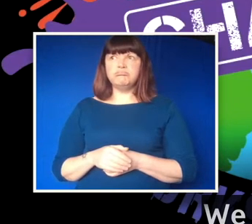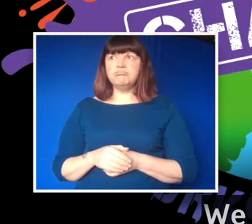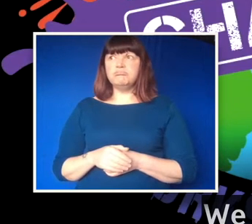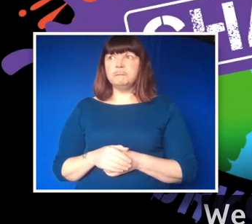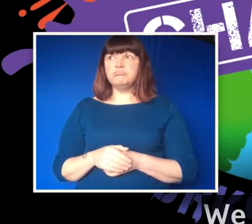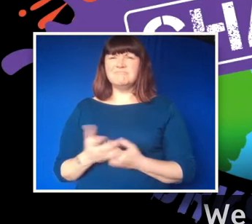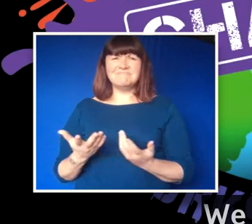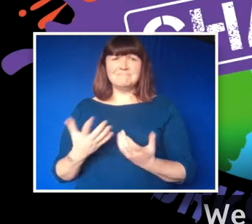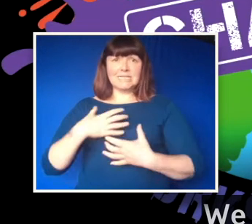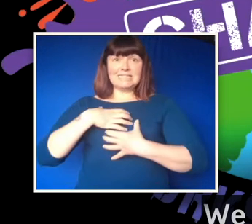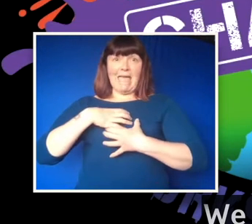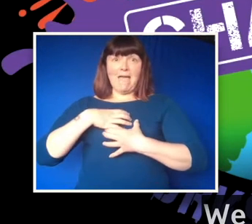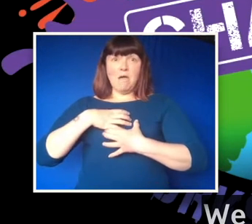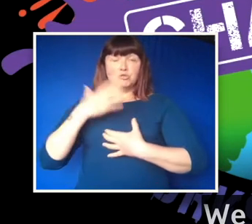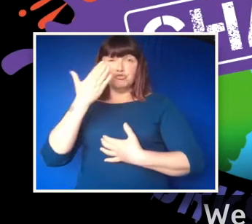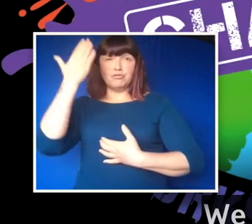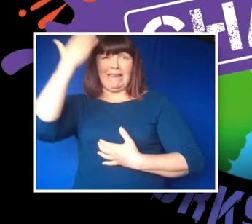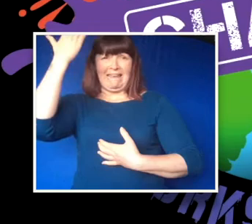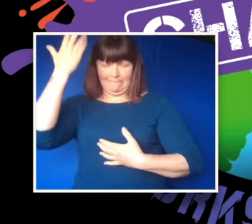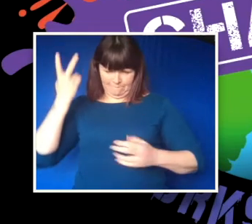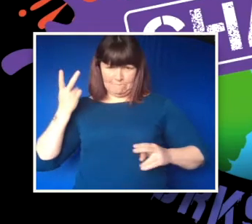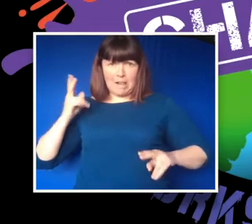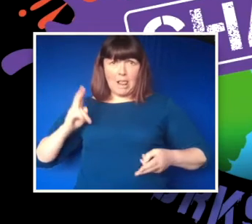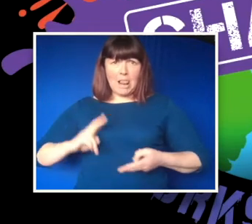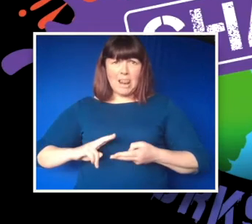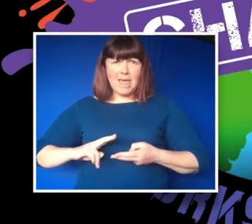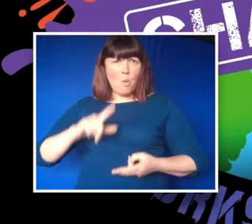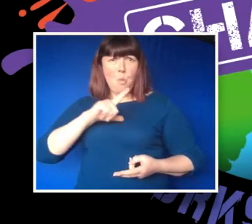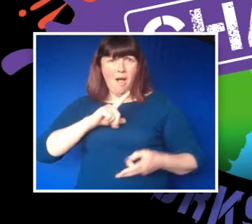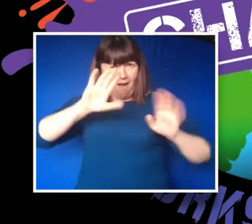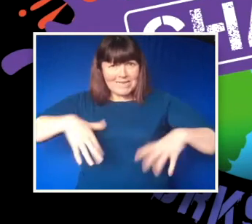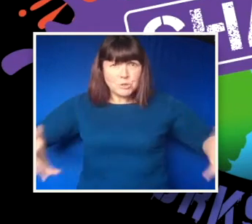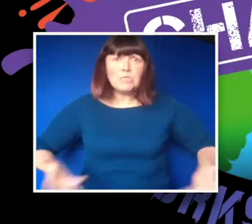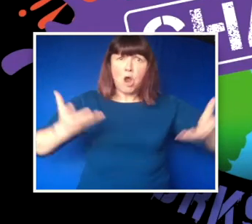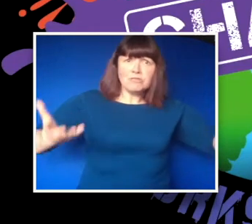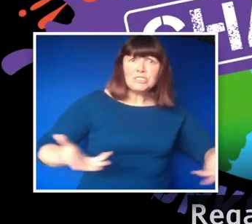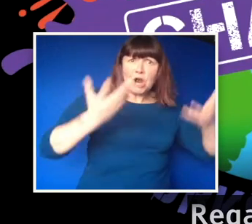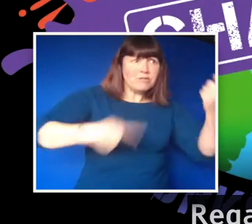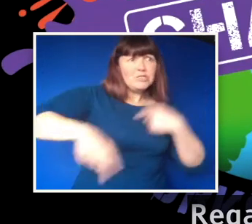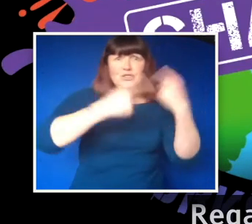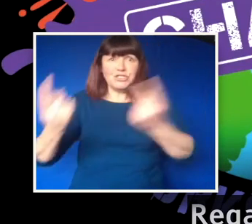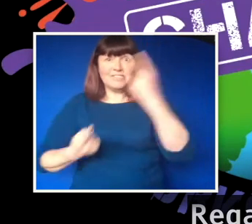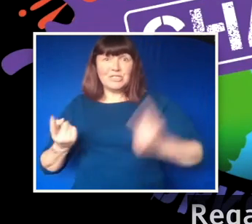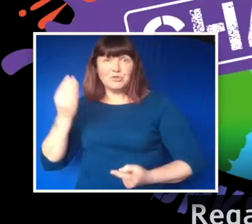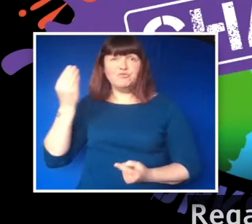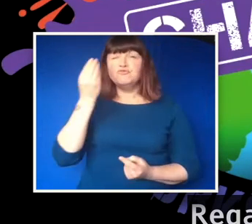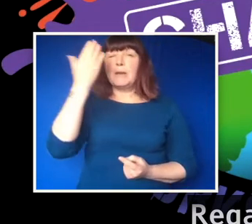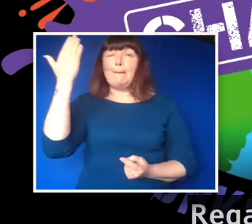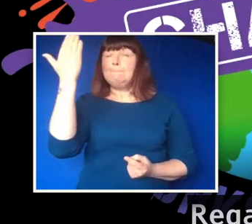and why? We don't need to do that. So I'm daring you to dream again. Regardless of